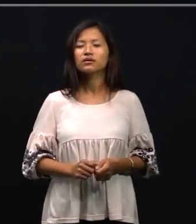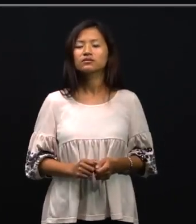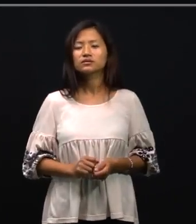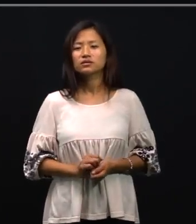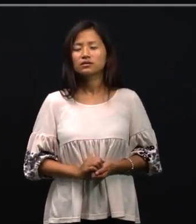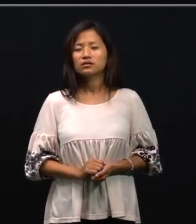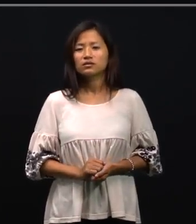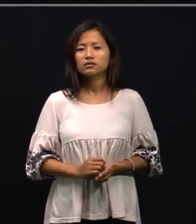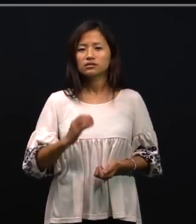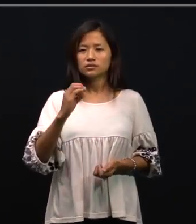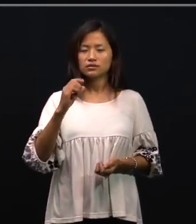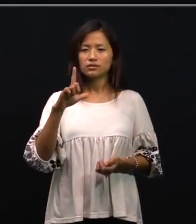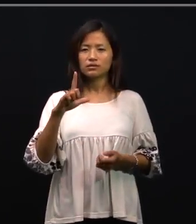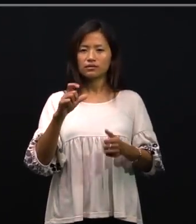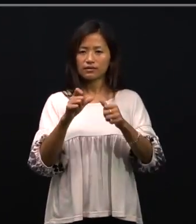known as